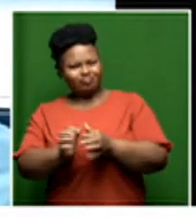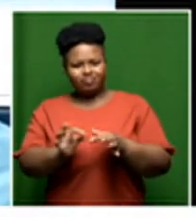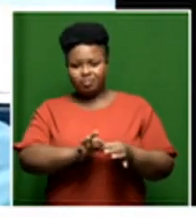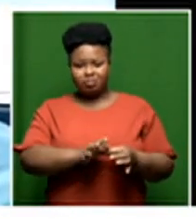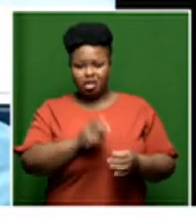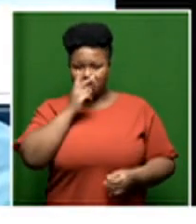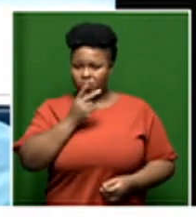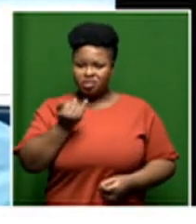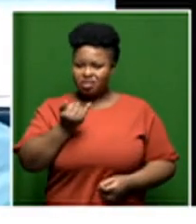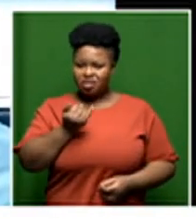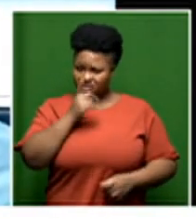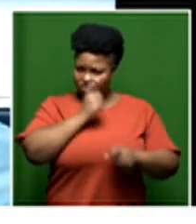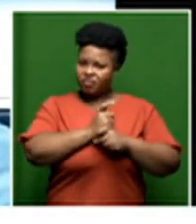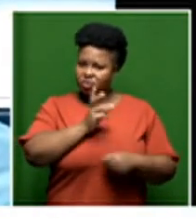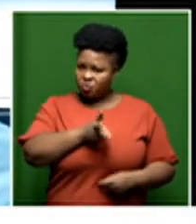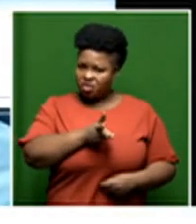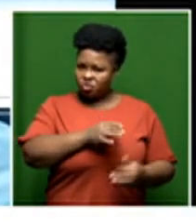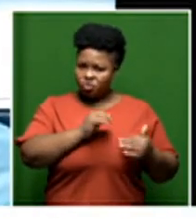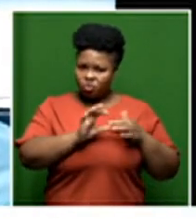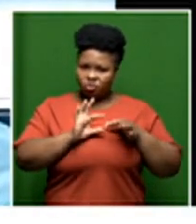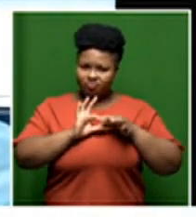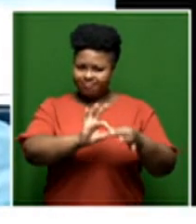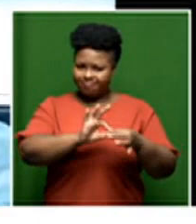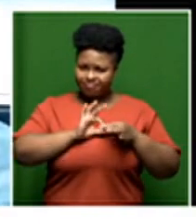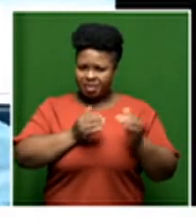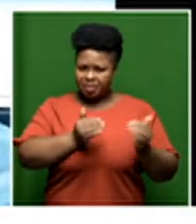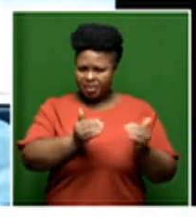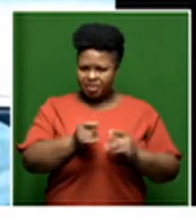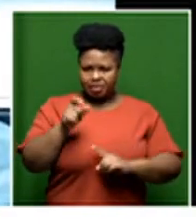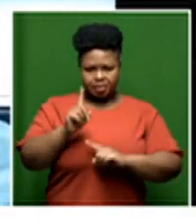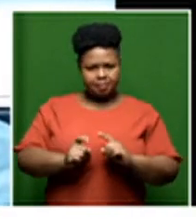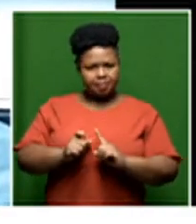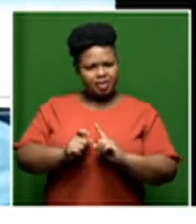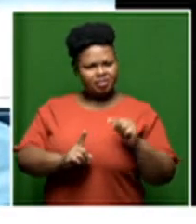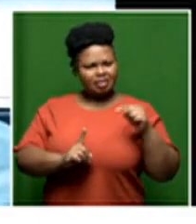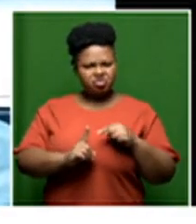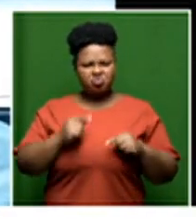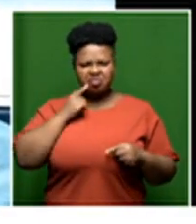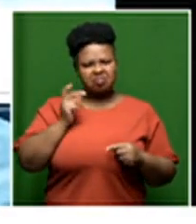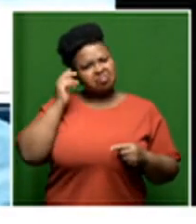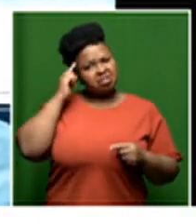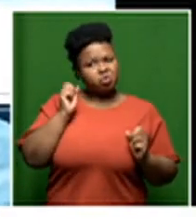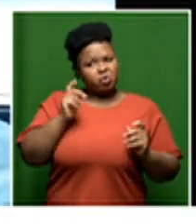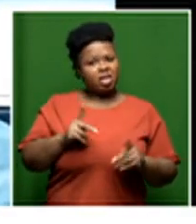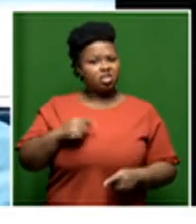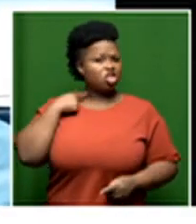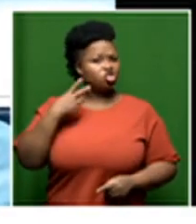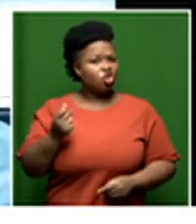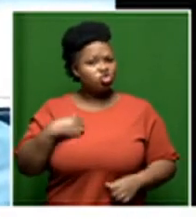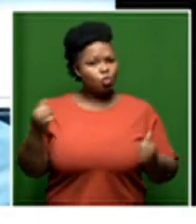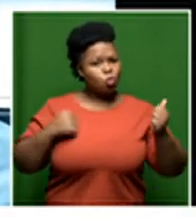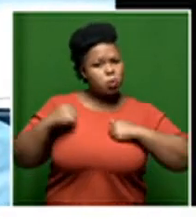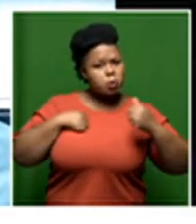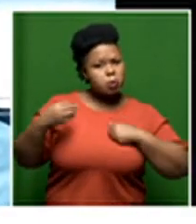to be quite difficult to manage relationships with a person that thinks it's okay to call people dogs and